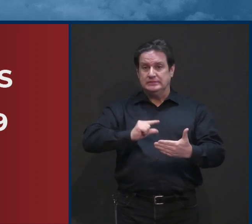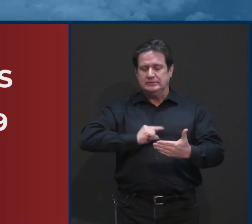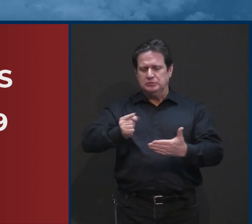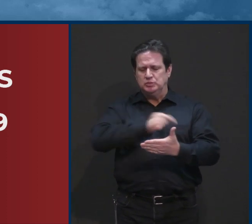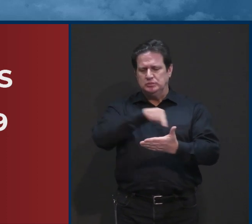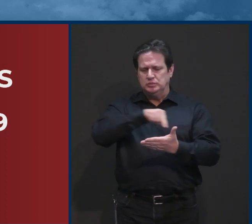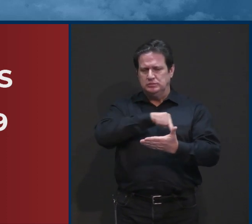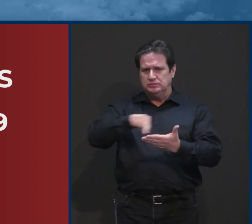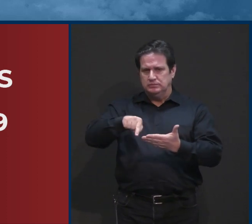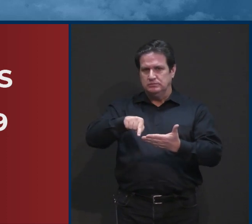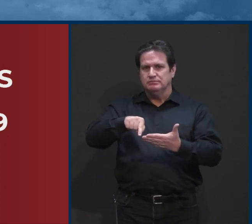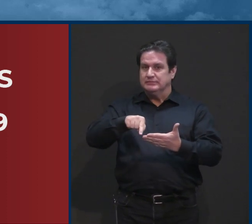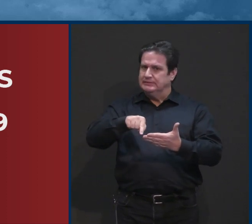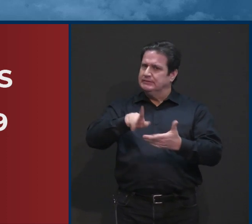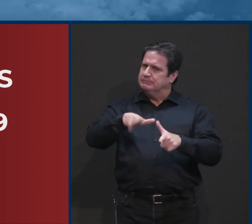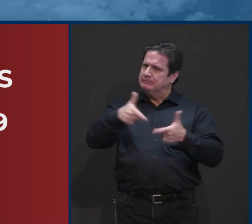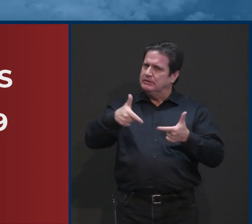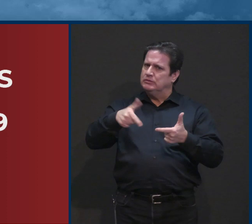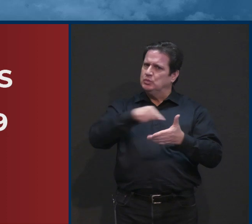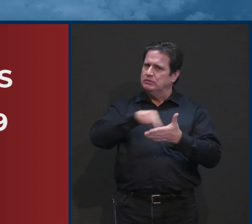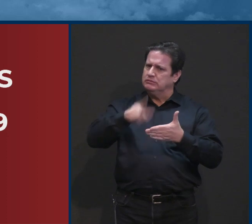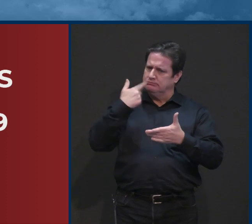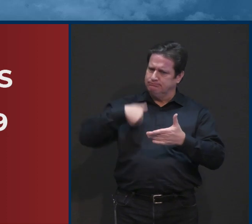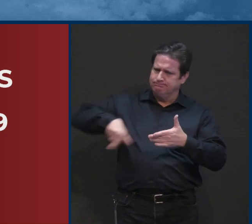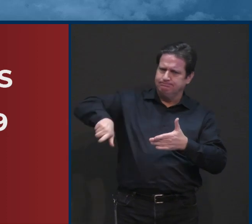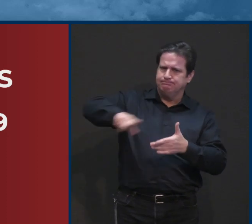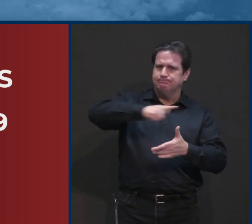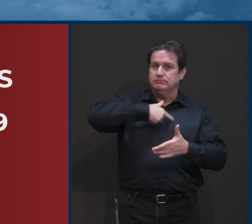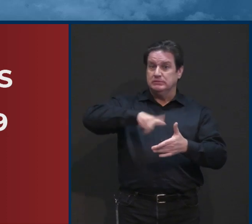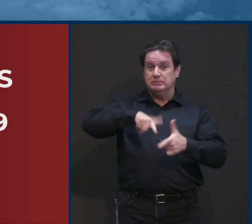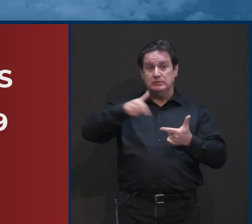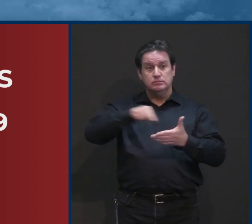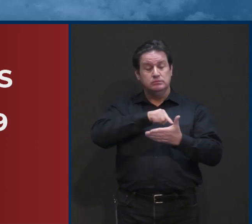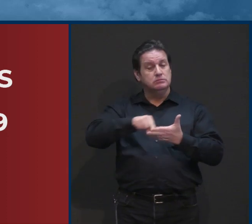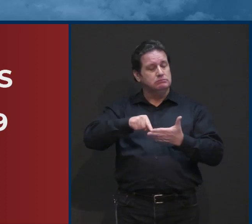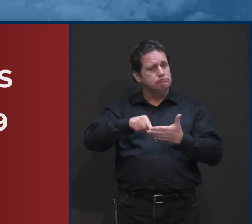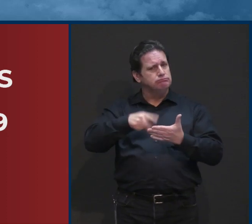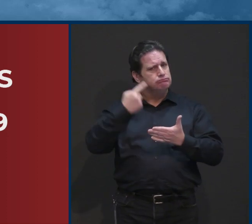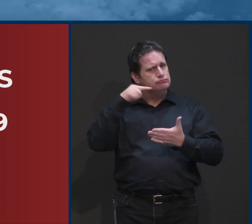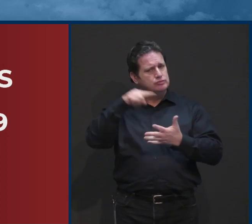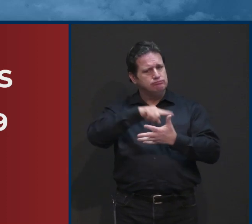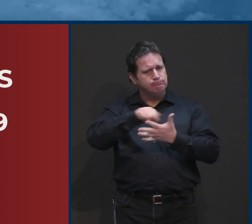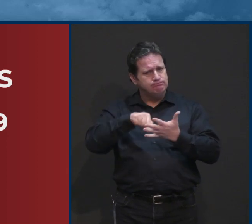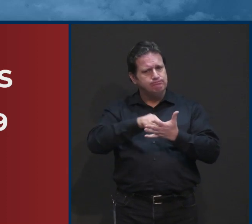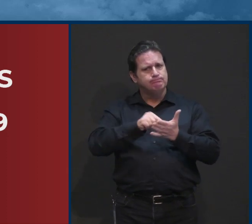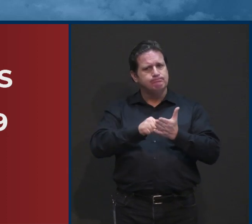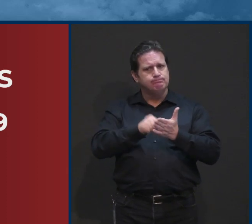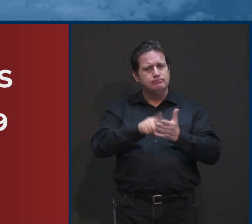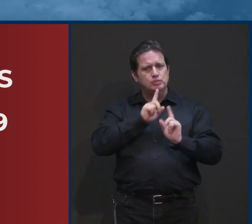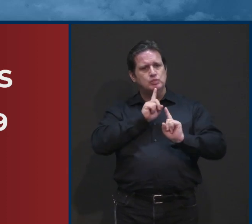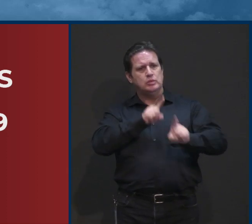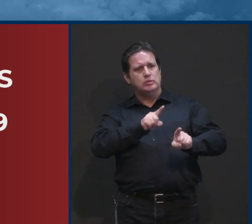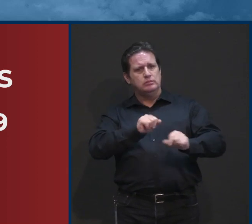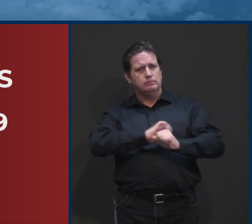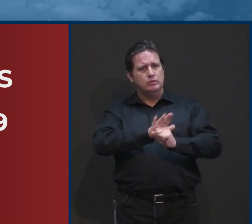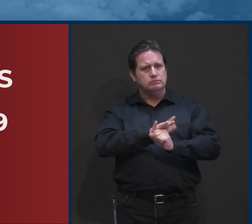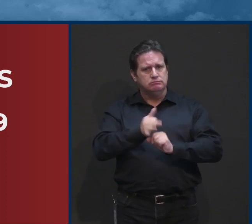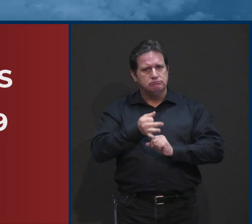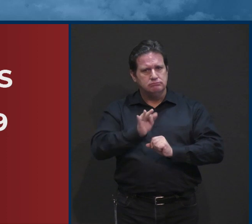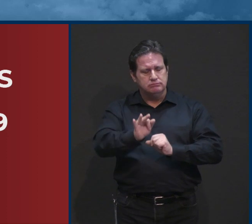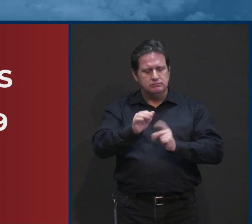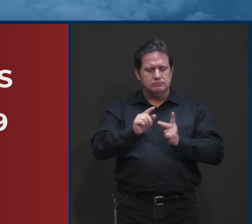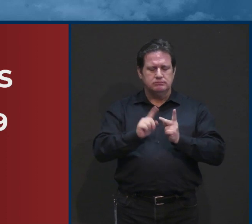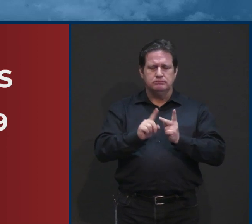This is a really big week for all of us. It's a really big week in terms of our response to